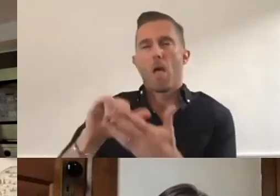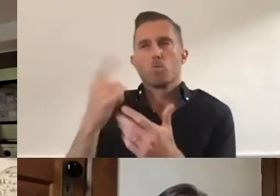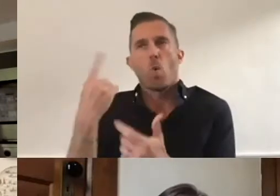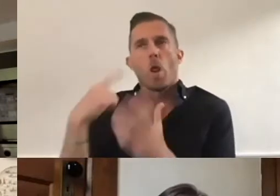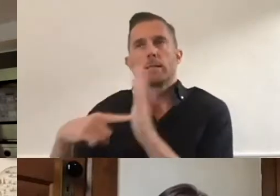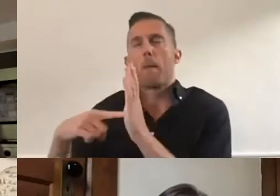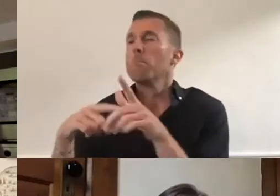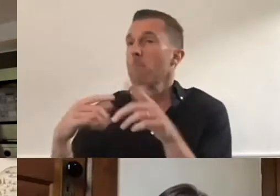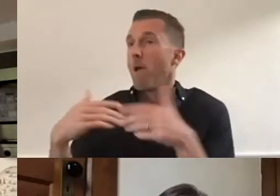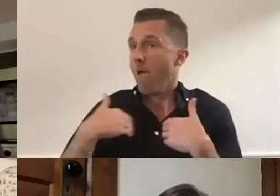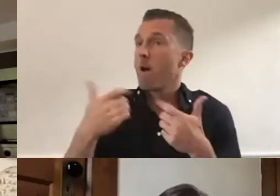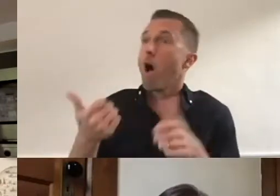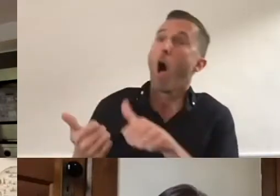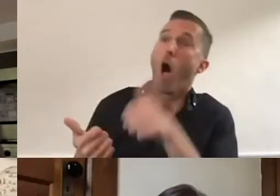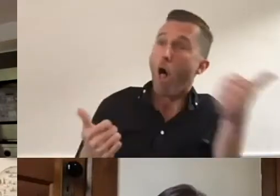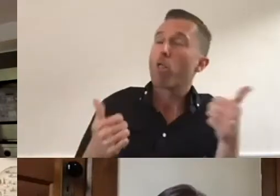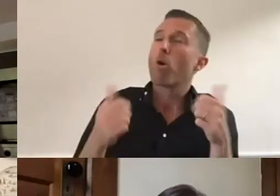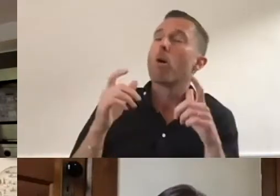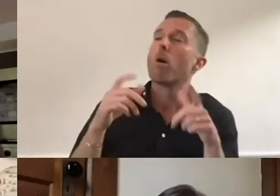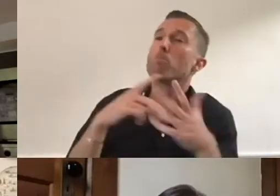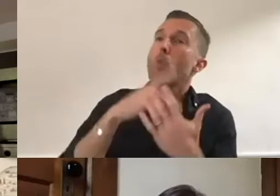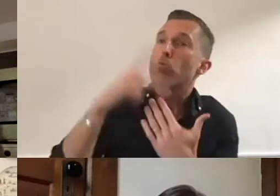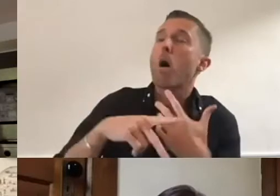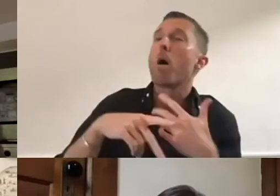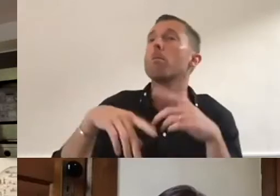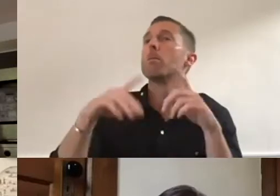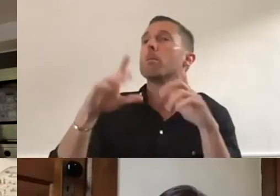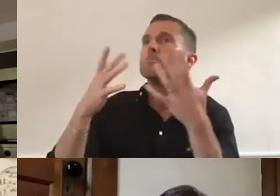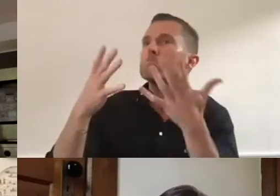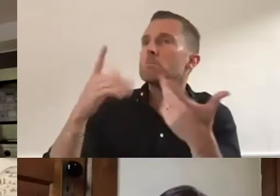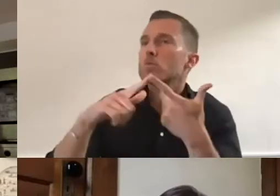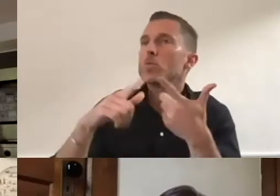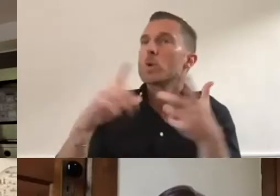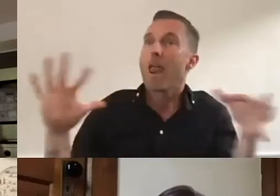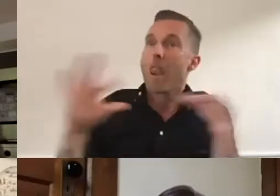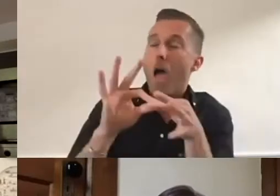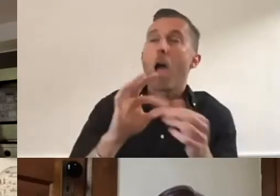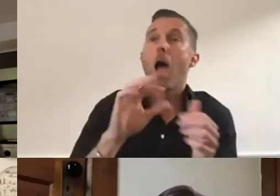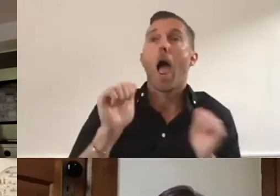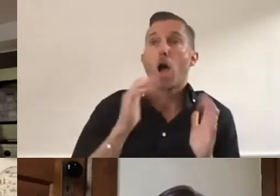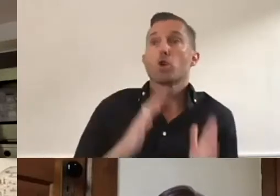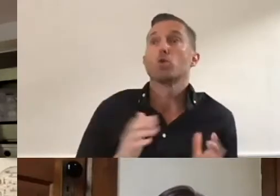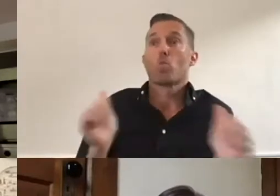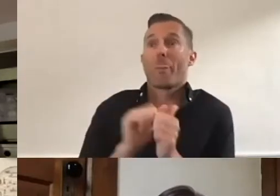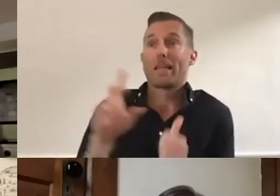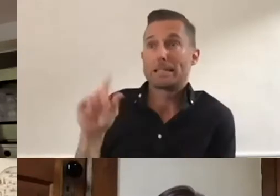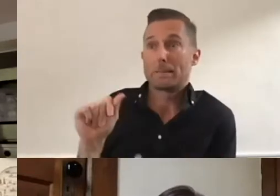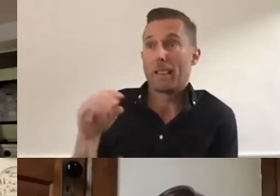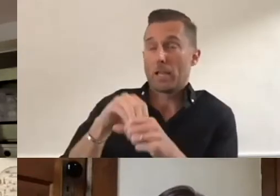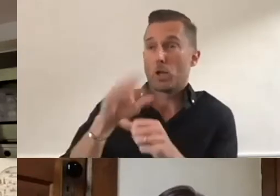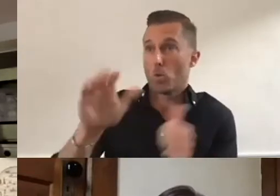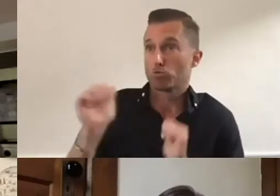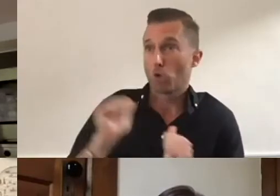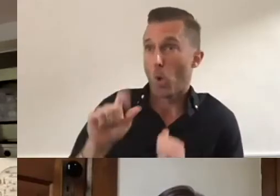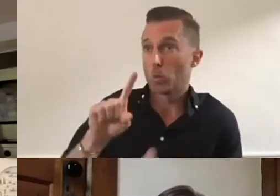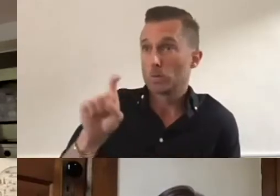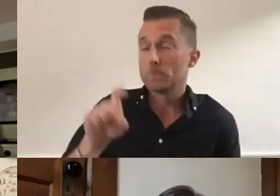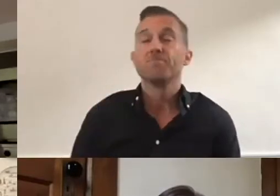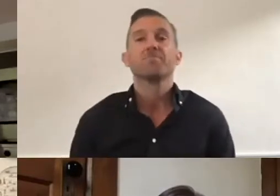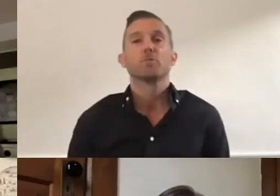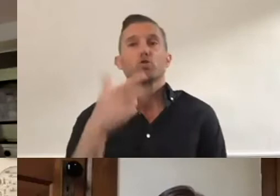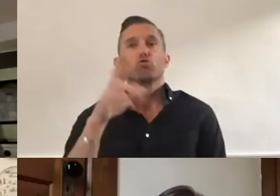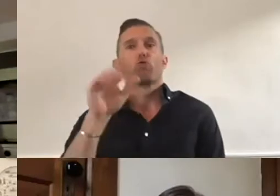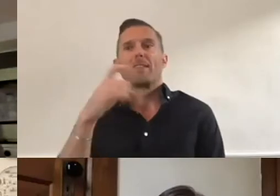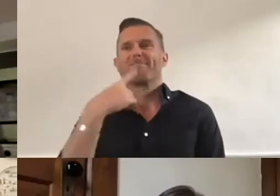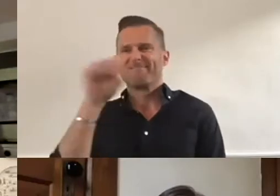efforts at NBC to connect with actors with disability? Yeah, absolutely. As far as our approach, we really